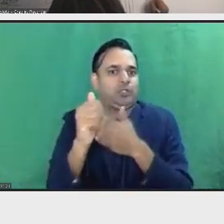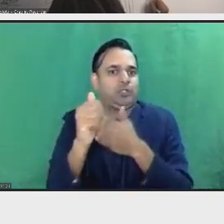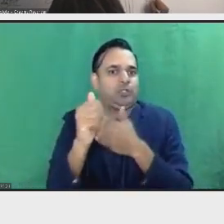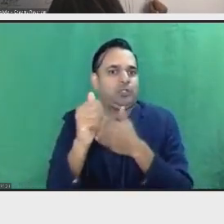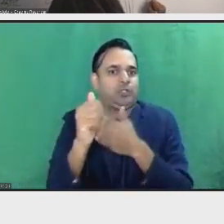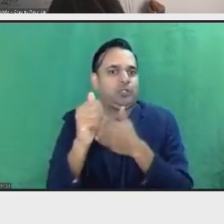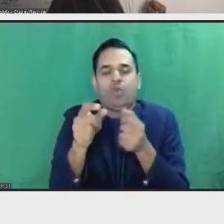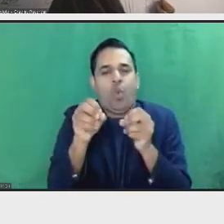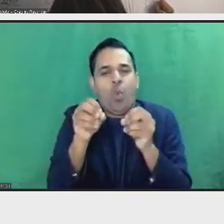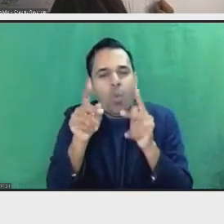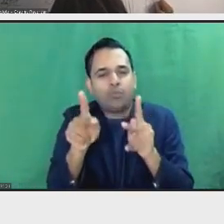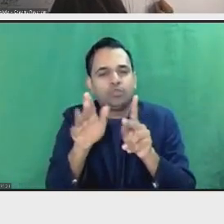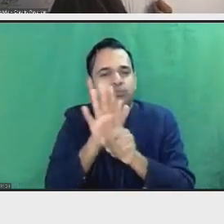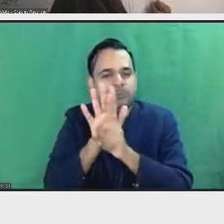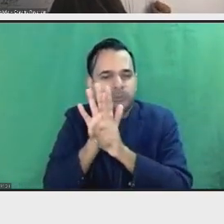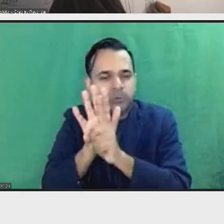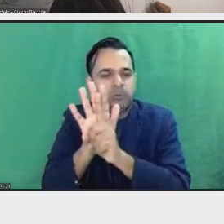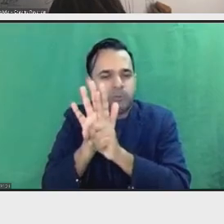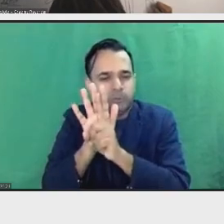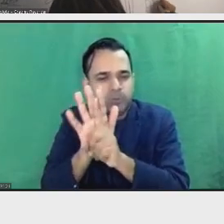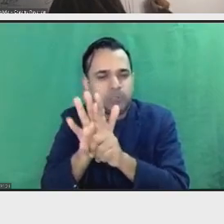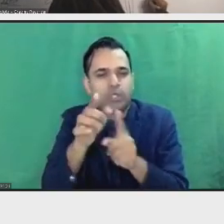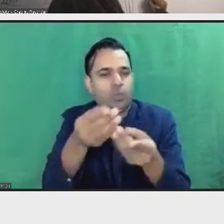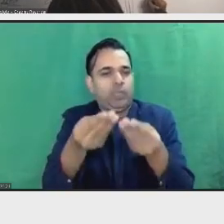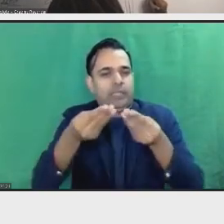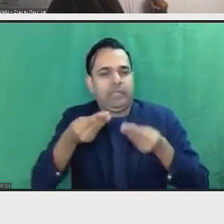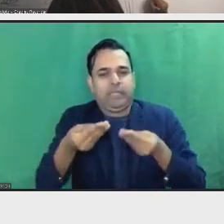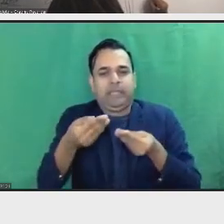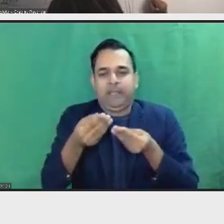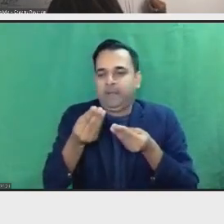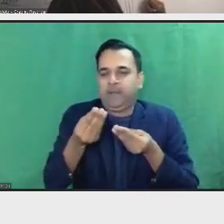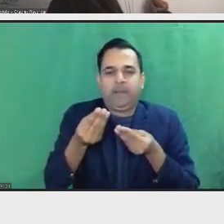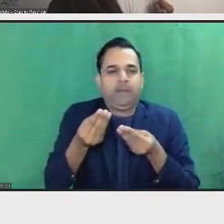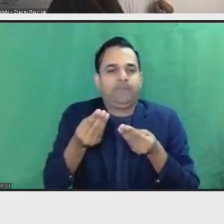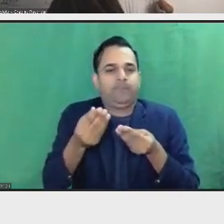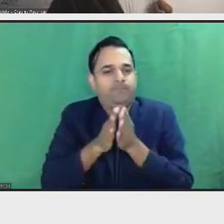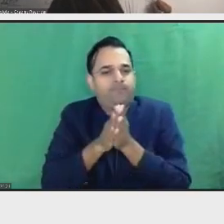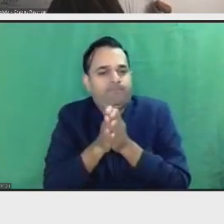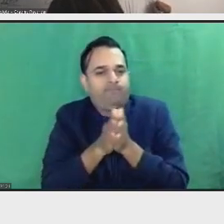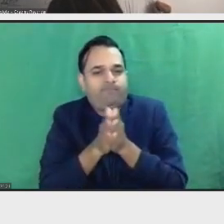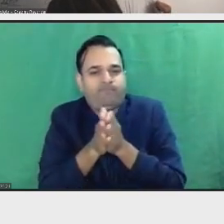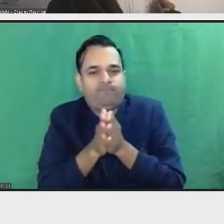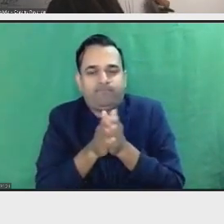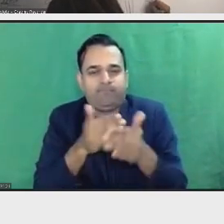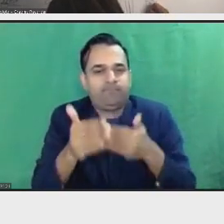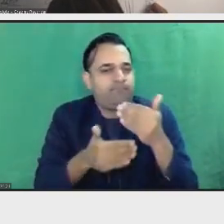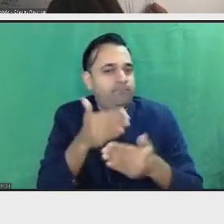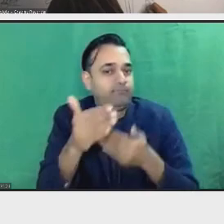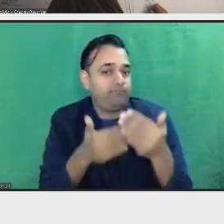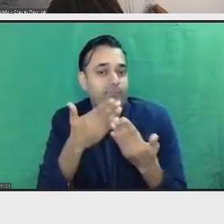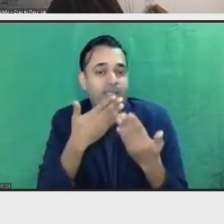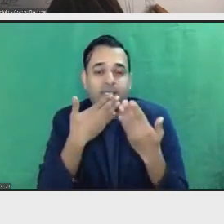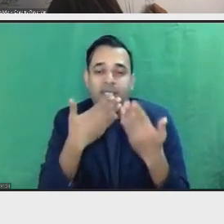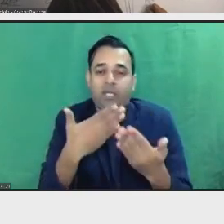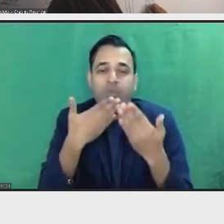Basil, thank you so much. You've always been very supportive of our work and for taking this time to again ensure that we